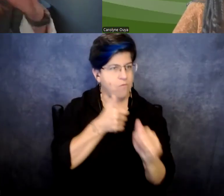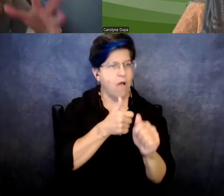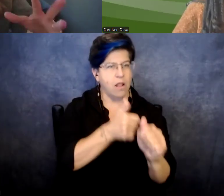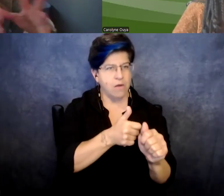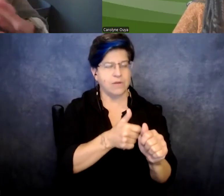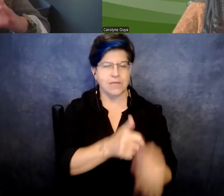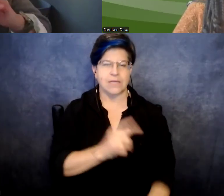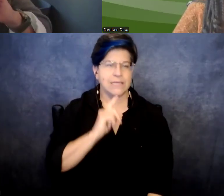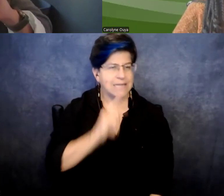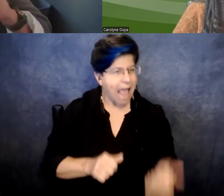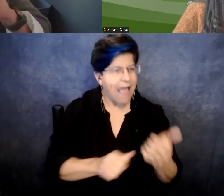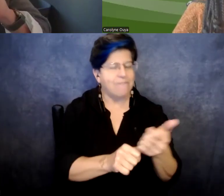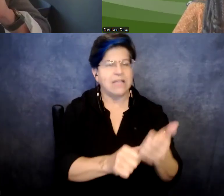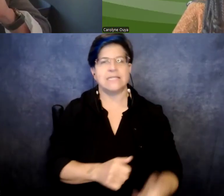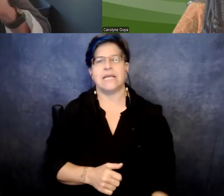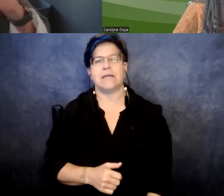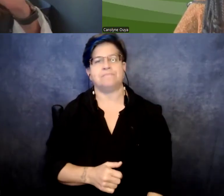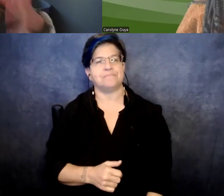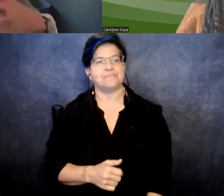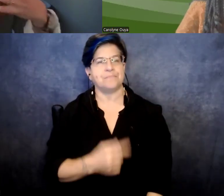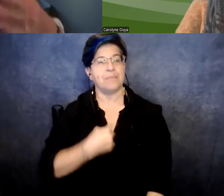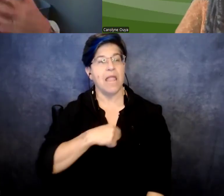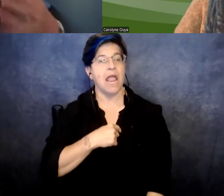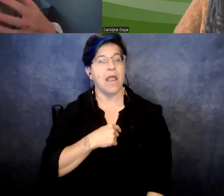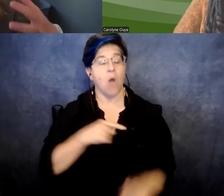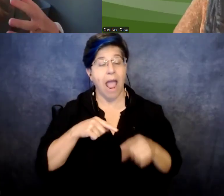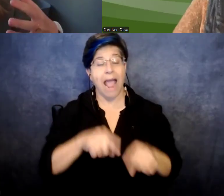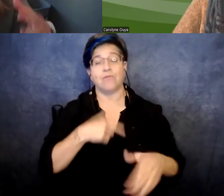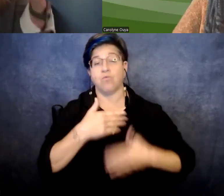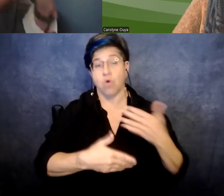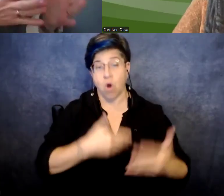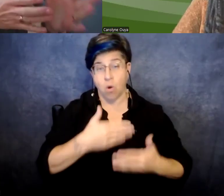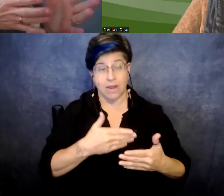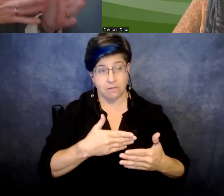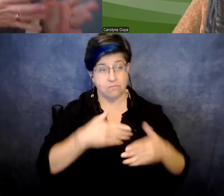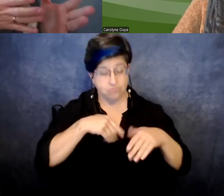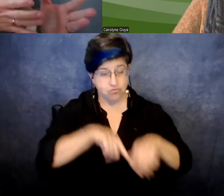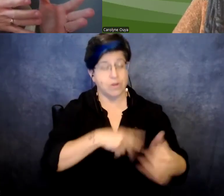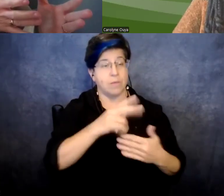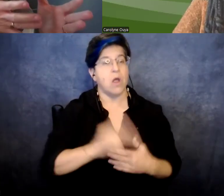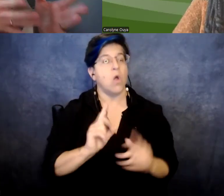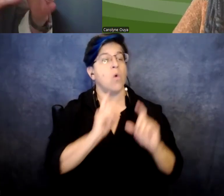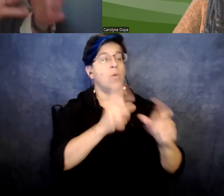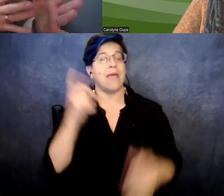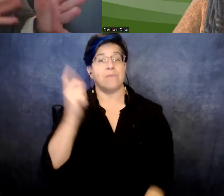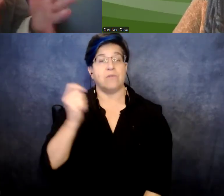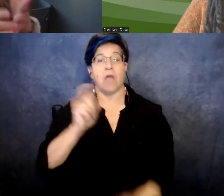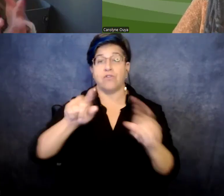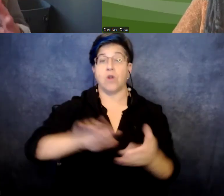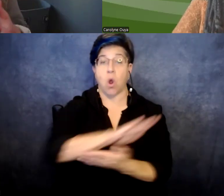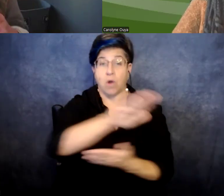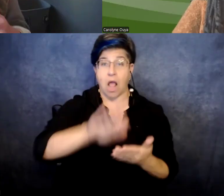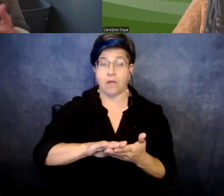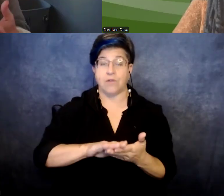intensive advocacy. And as we were going in that program, we gave them a scholarship to college, right? It paid